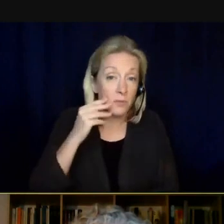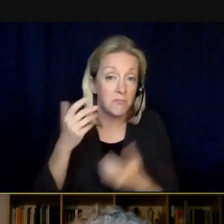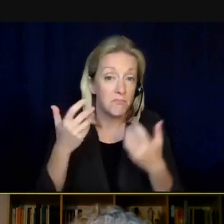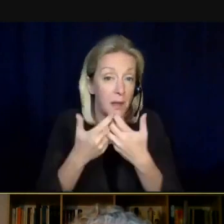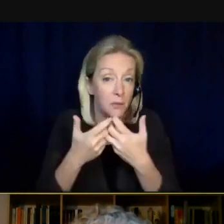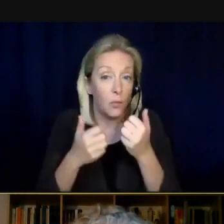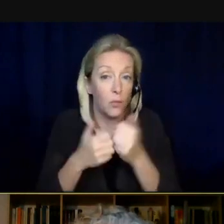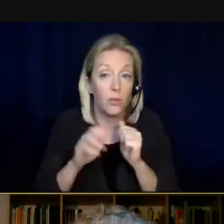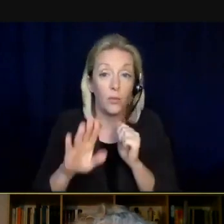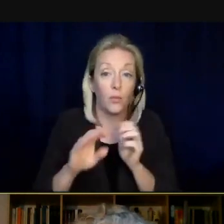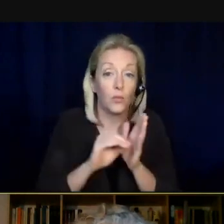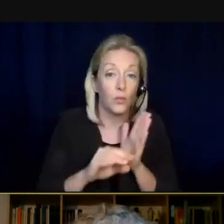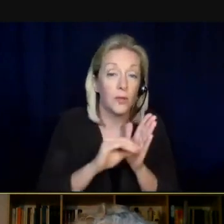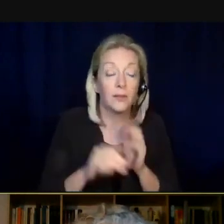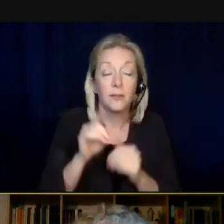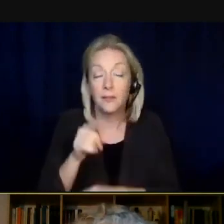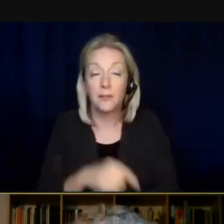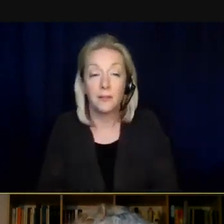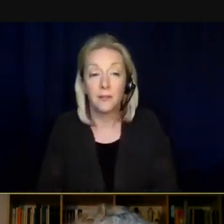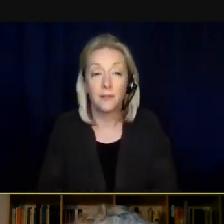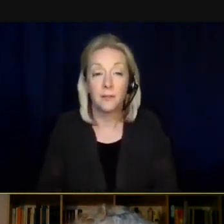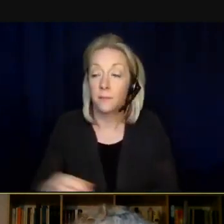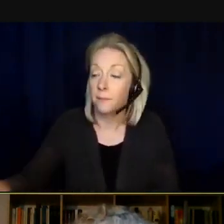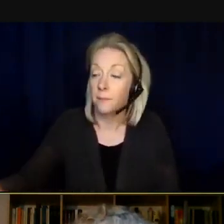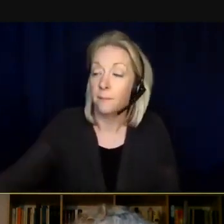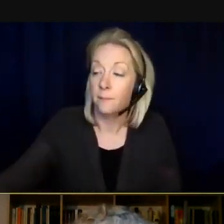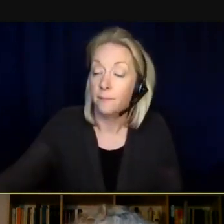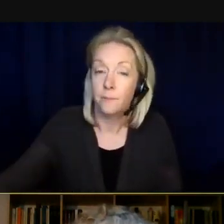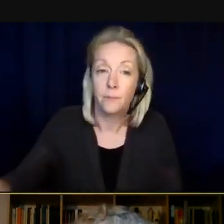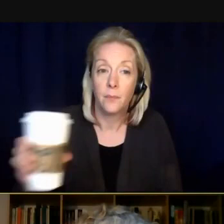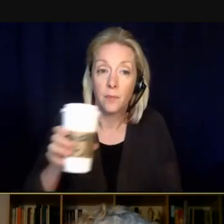before. So here, let's see,